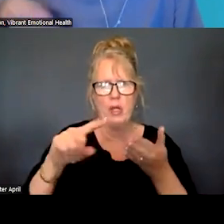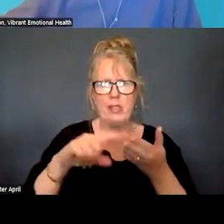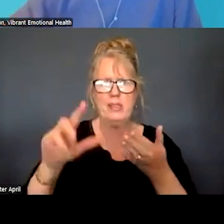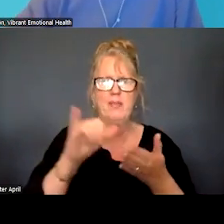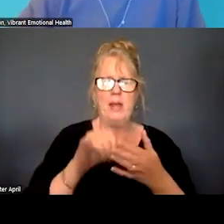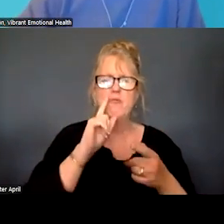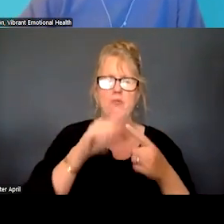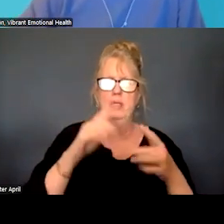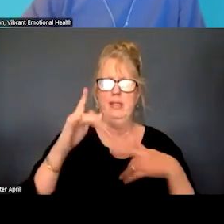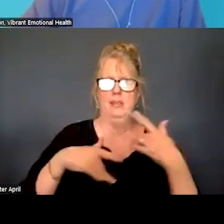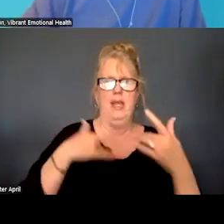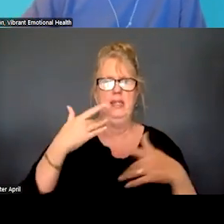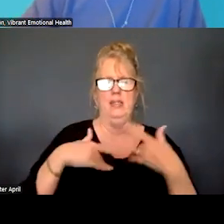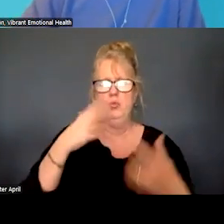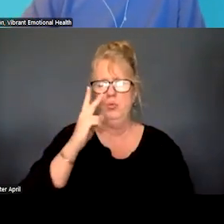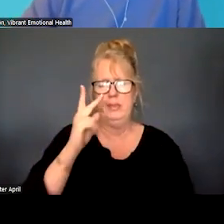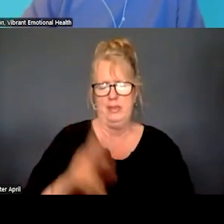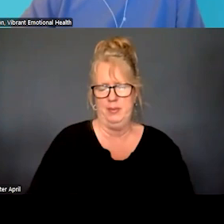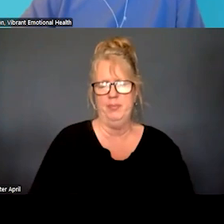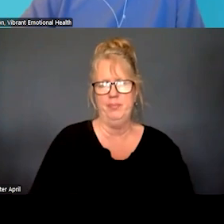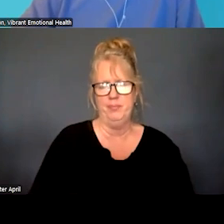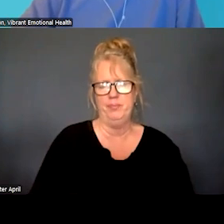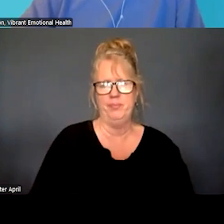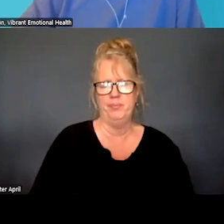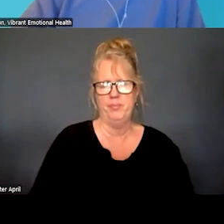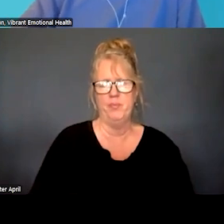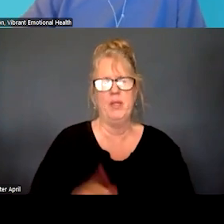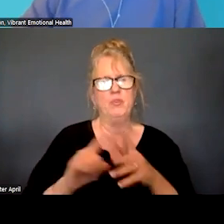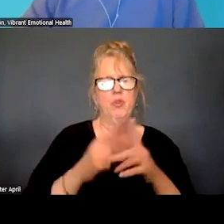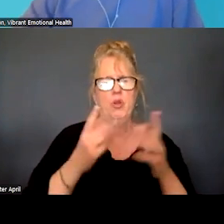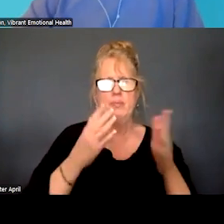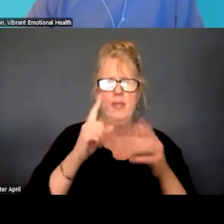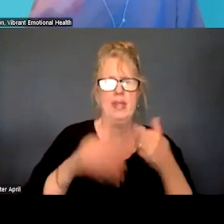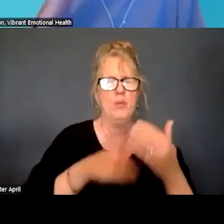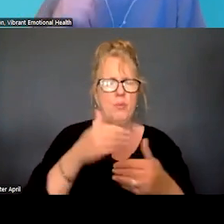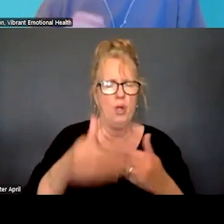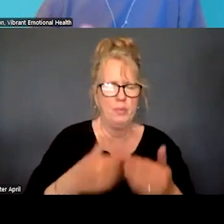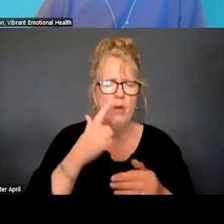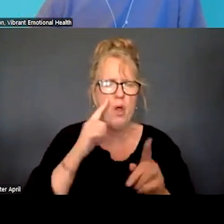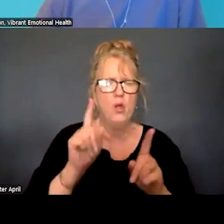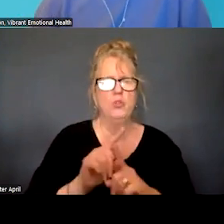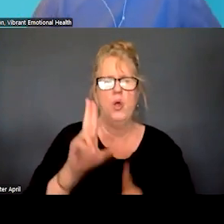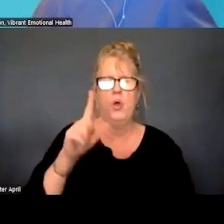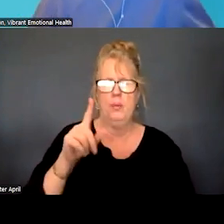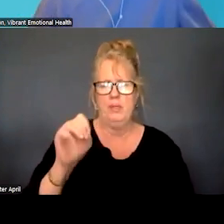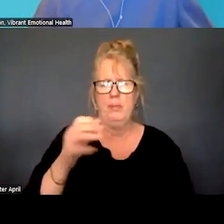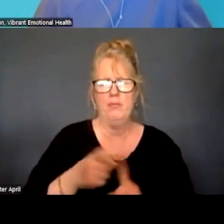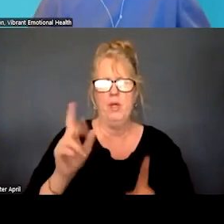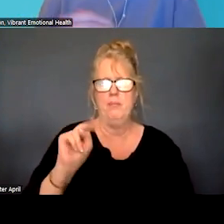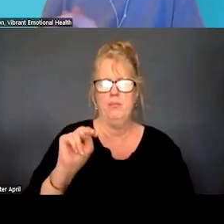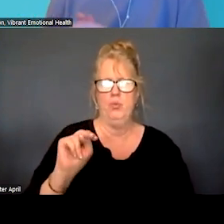to see that just starting in the process. And also an update out of New Hampshire, we